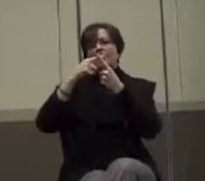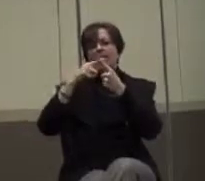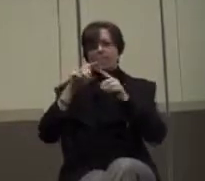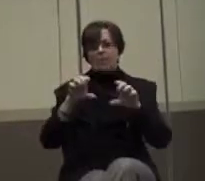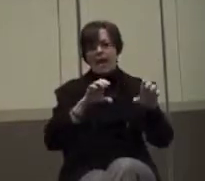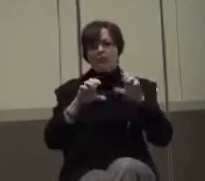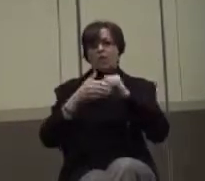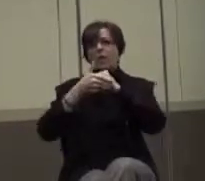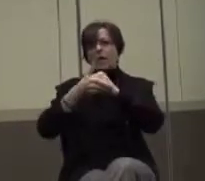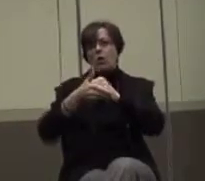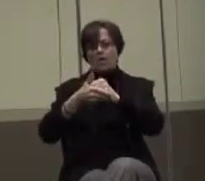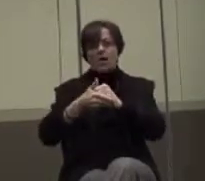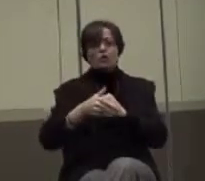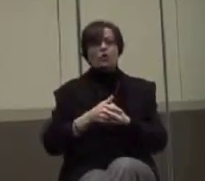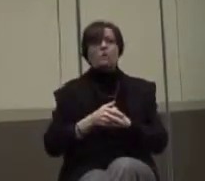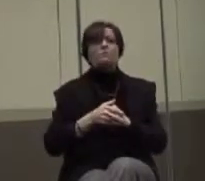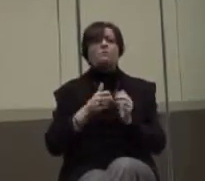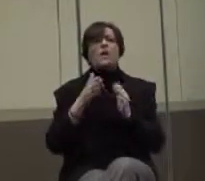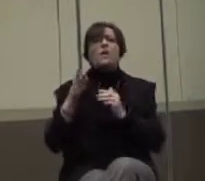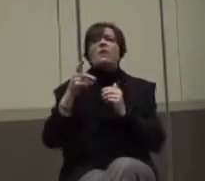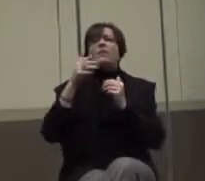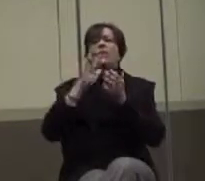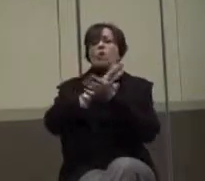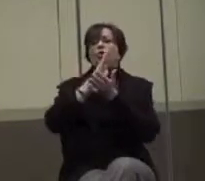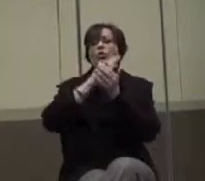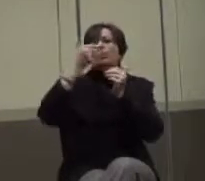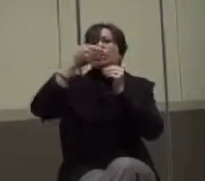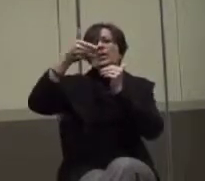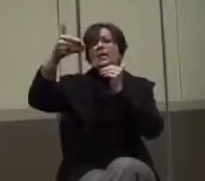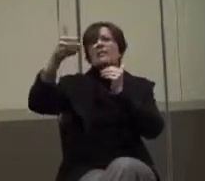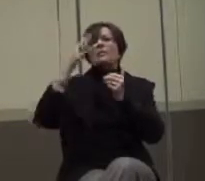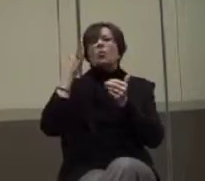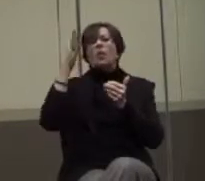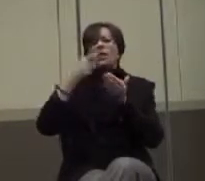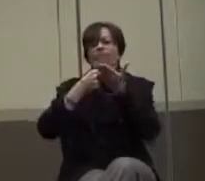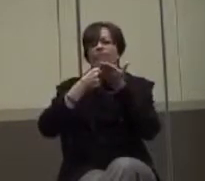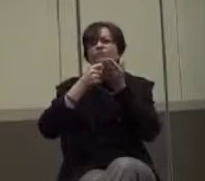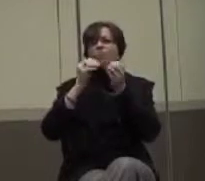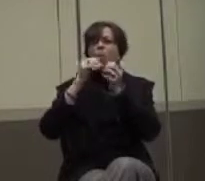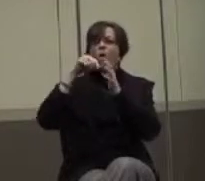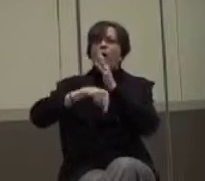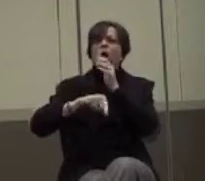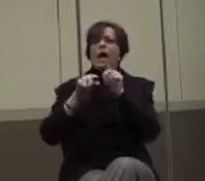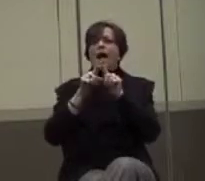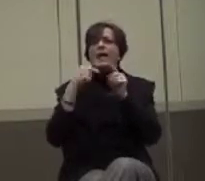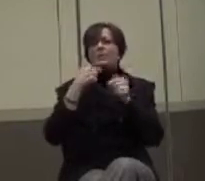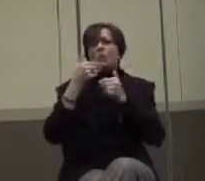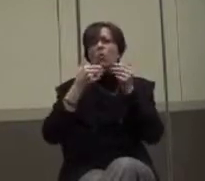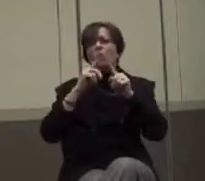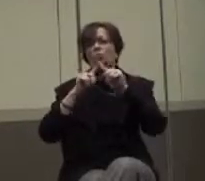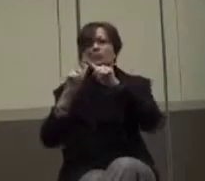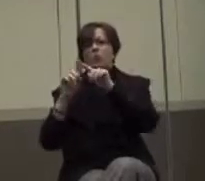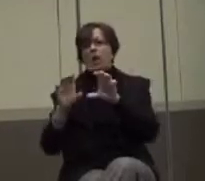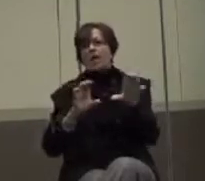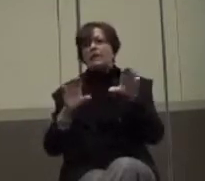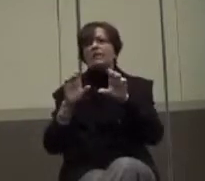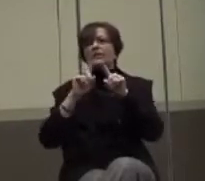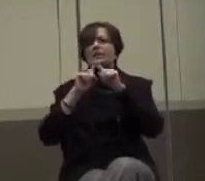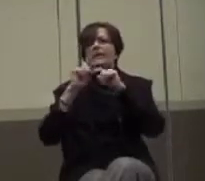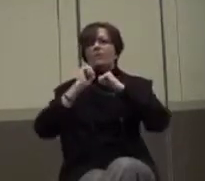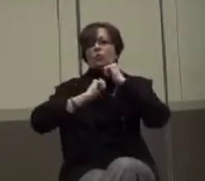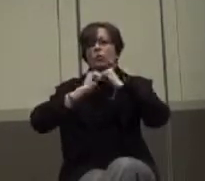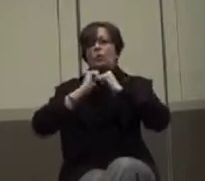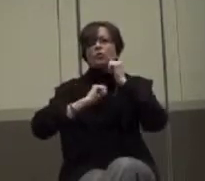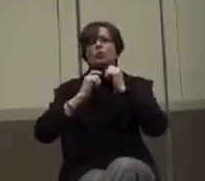And then there's a series of sheets afterwards. We'll talk about these more in detail as we go through some different activities, different structures and game